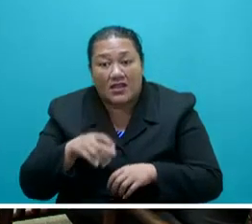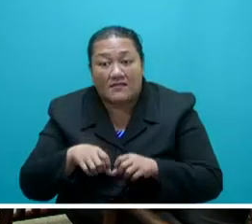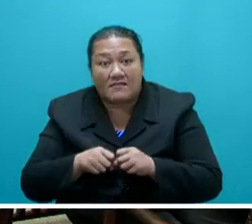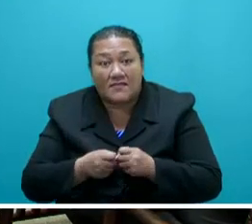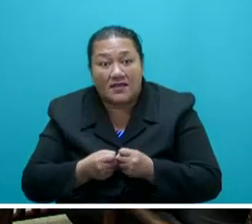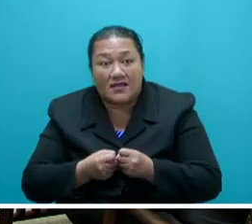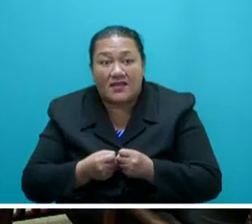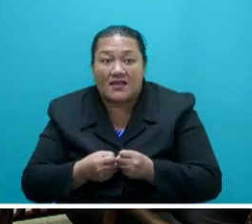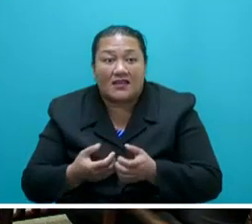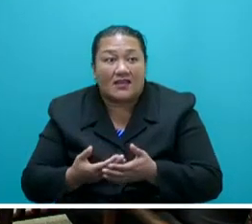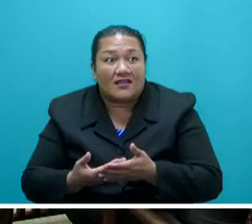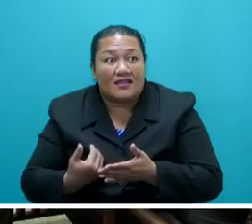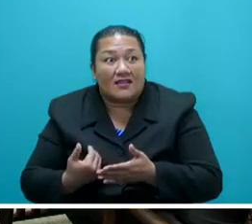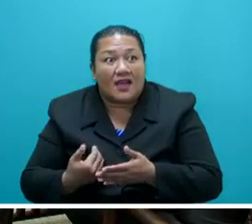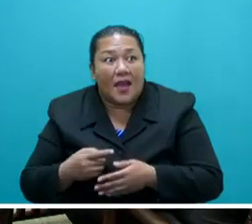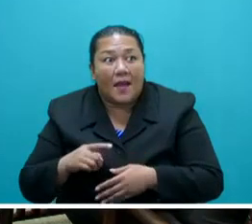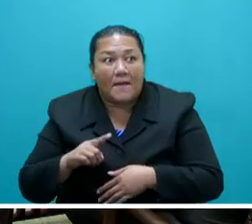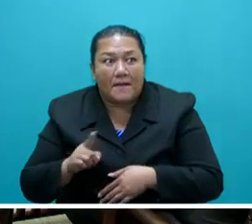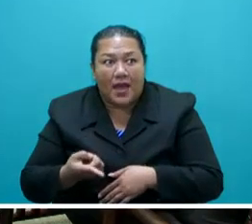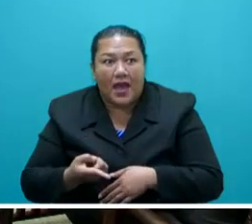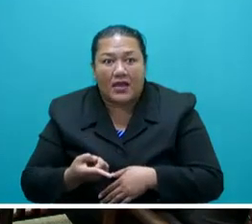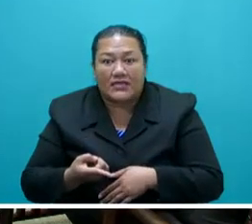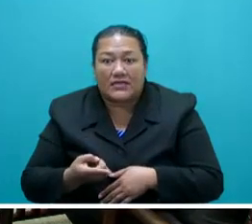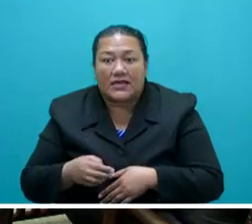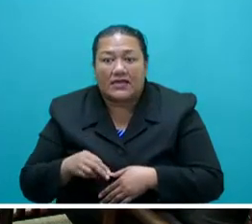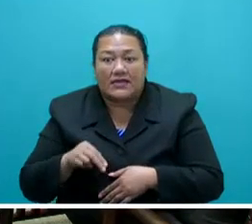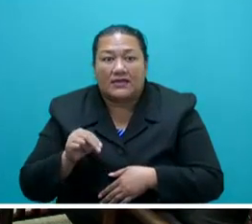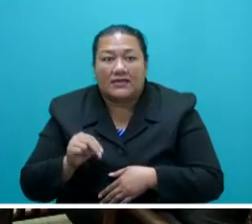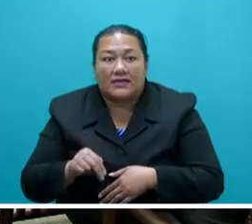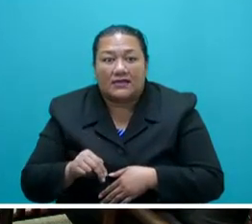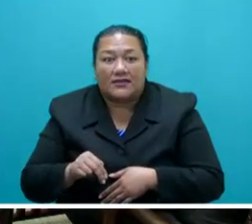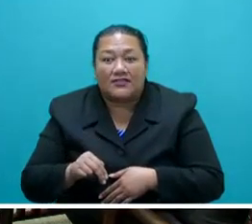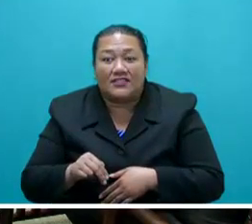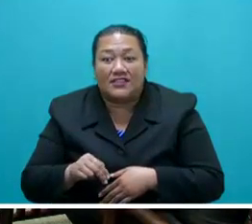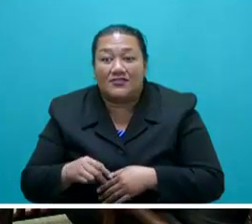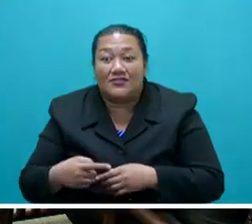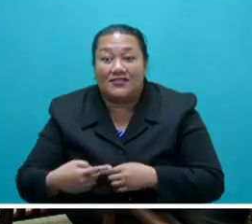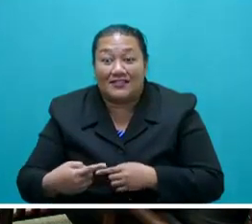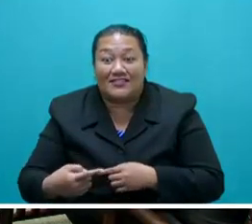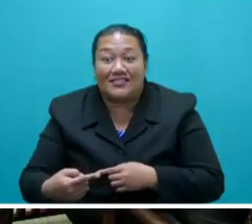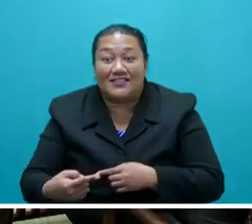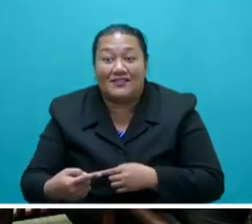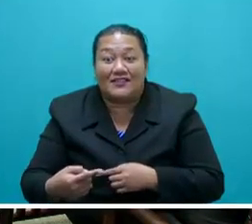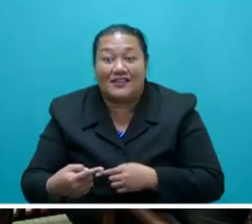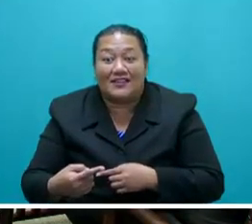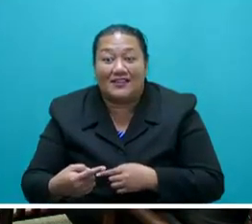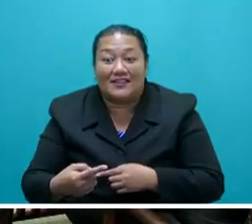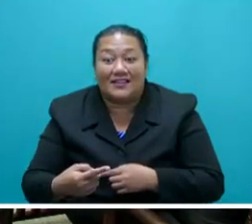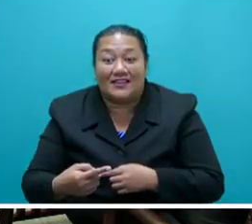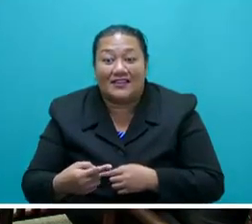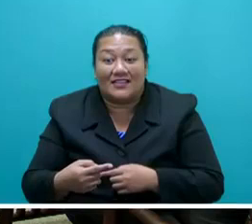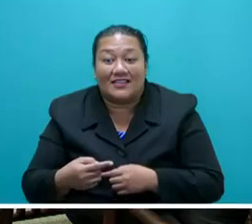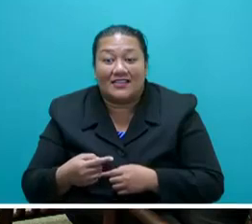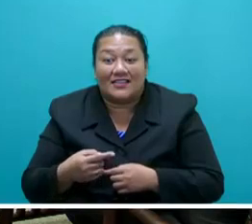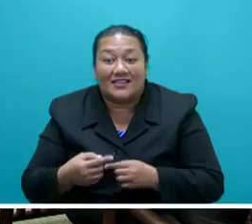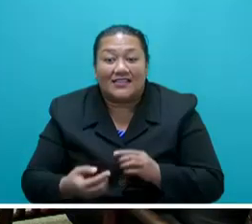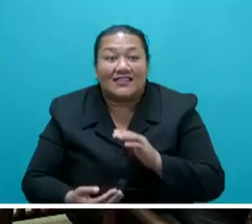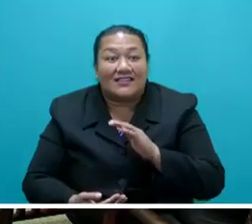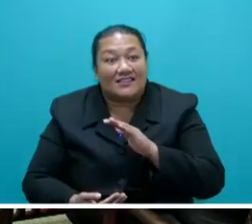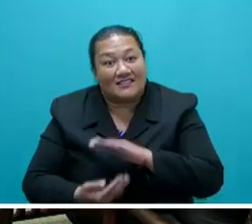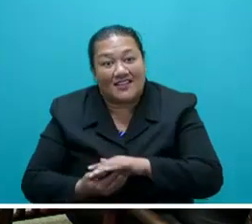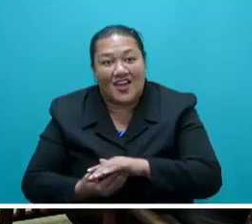the refreshment break at this time, and we'll suspend proceedings for